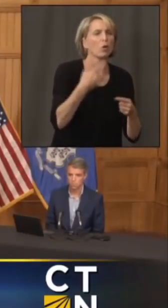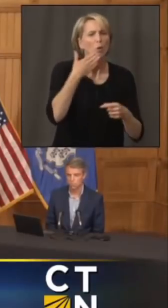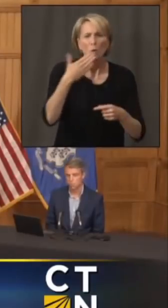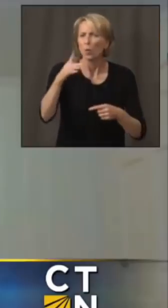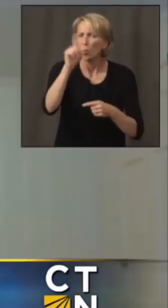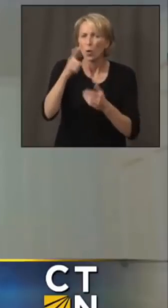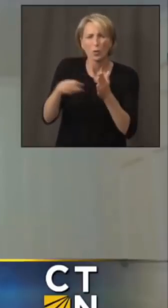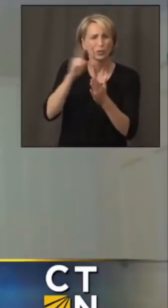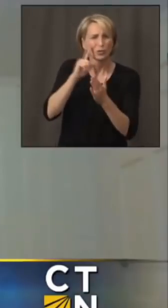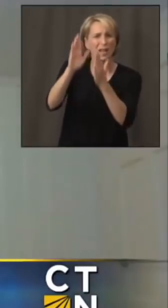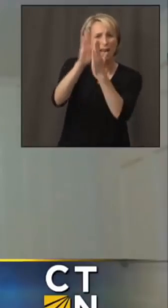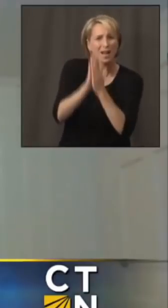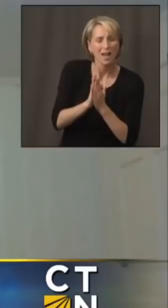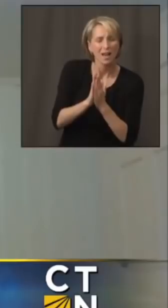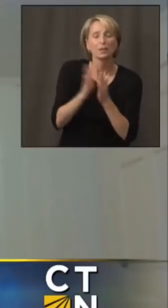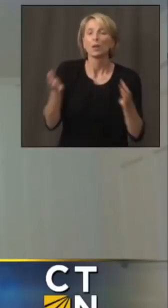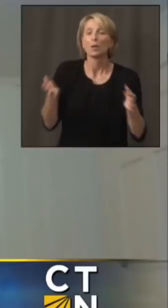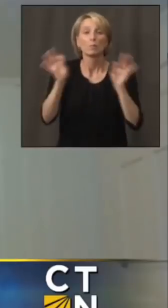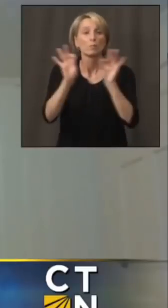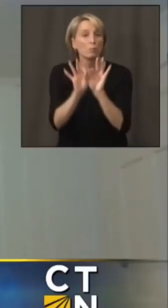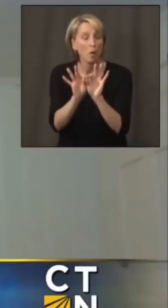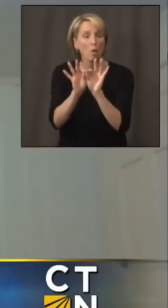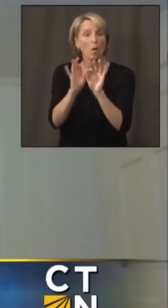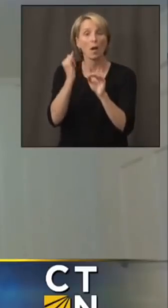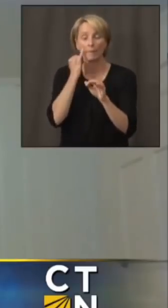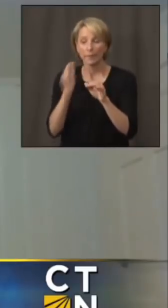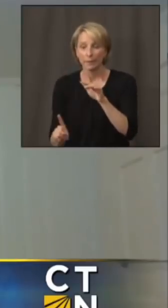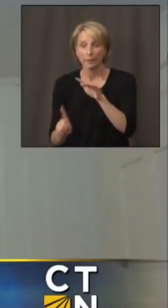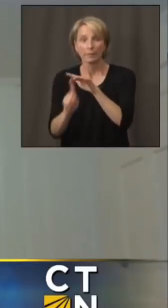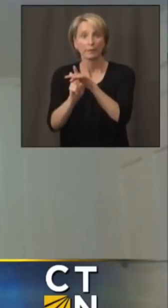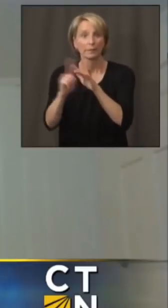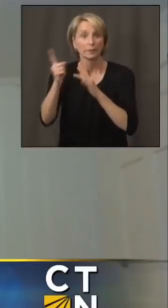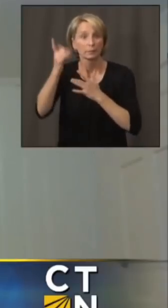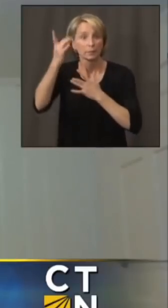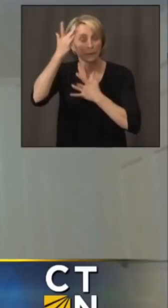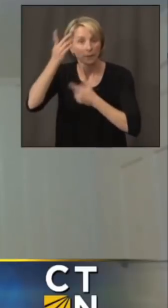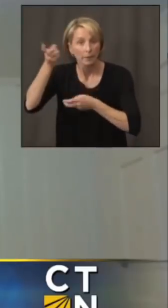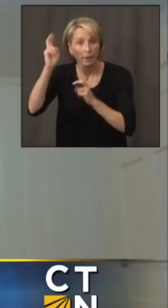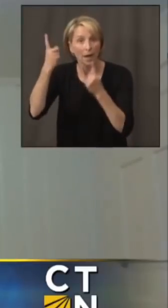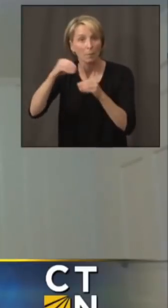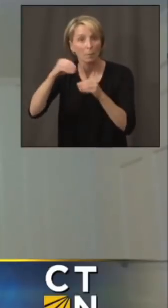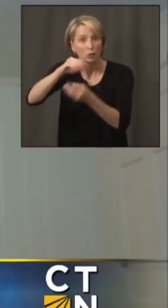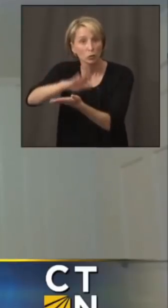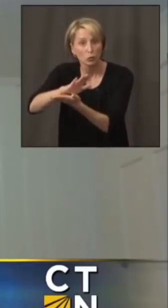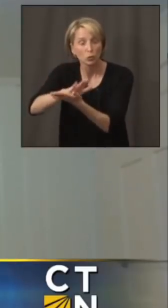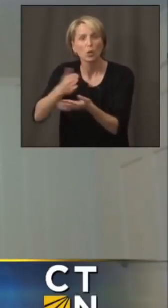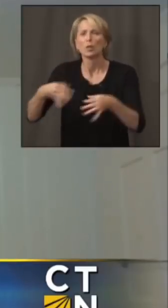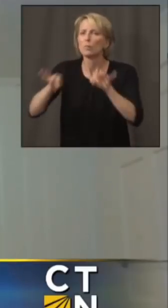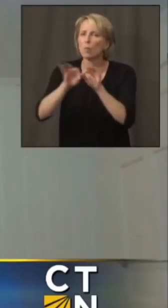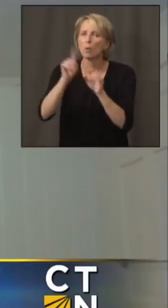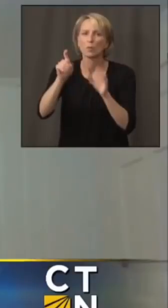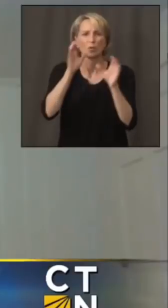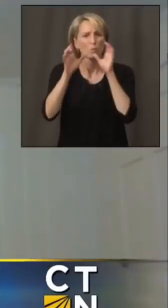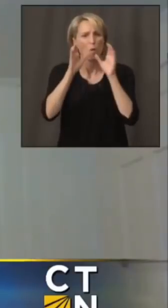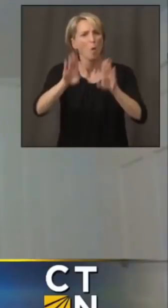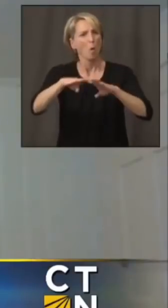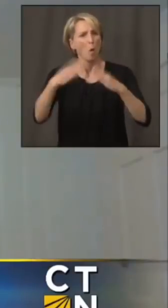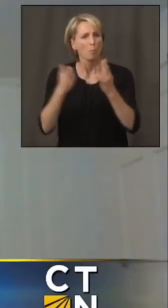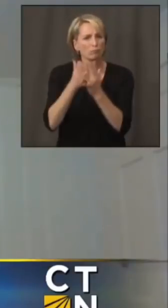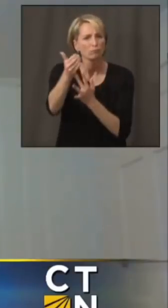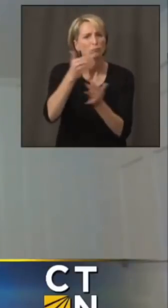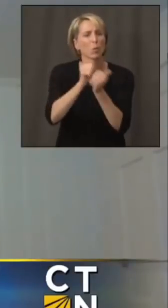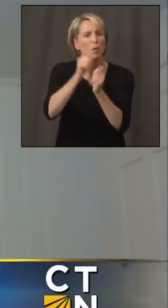childcare, the parent communication is key, having parent trust. And so when there have been cases, even if they're kept